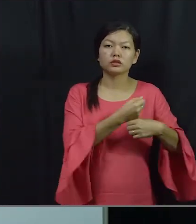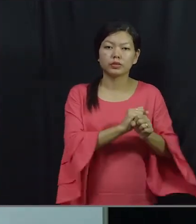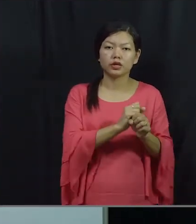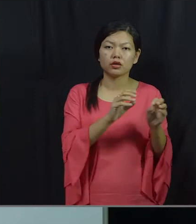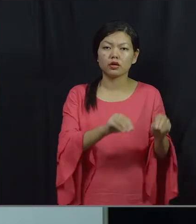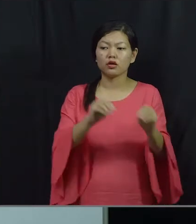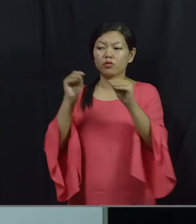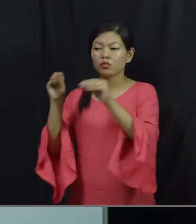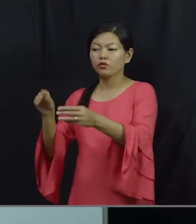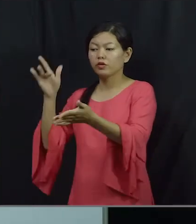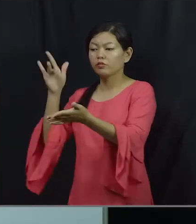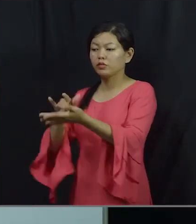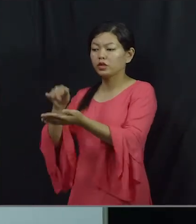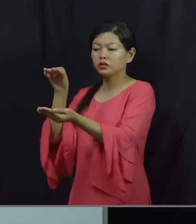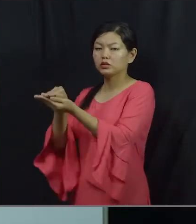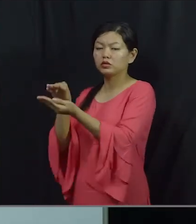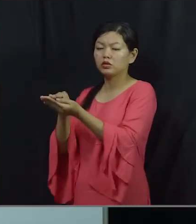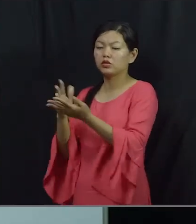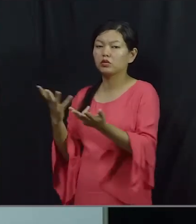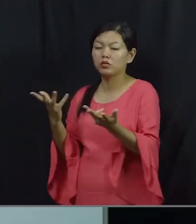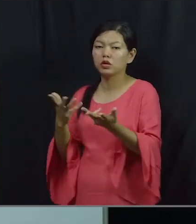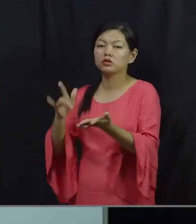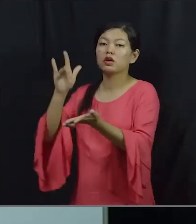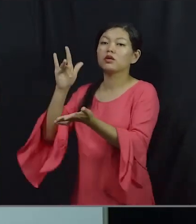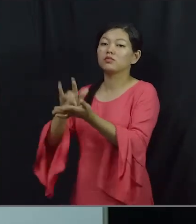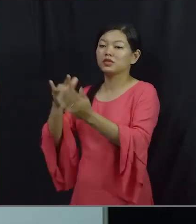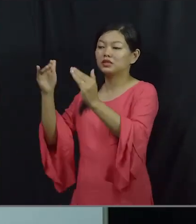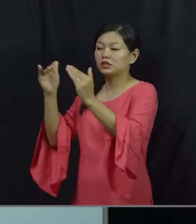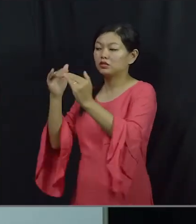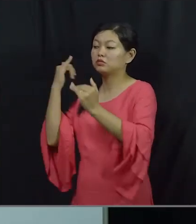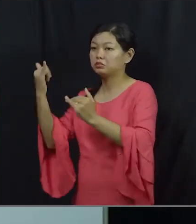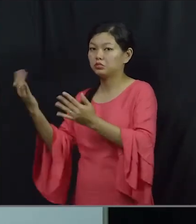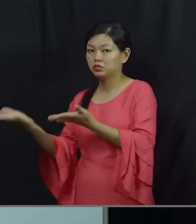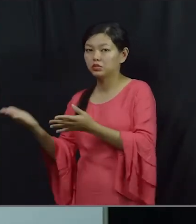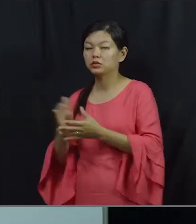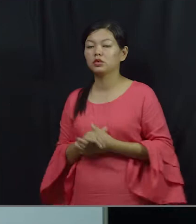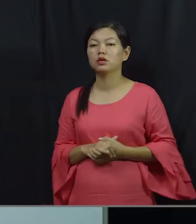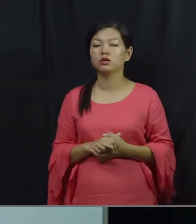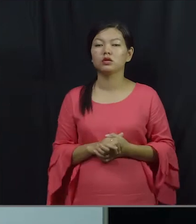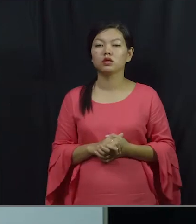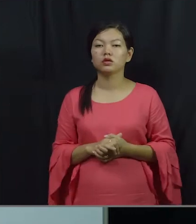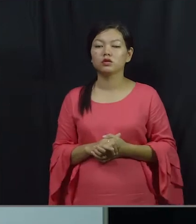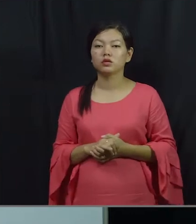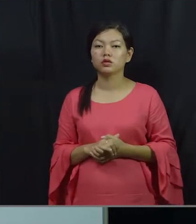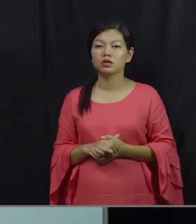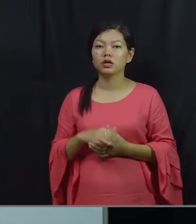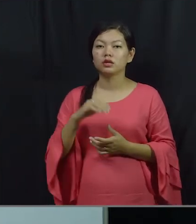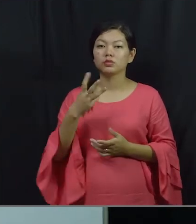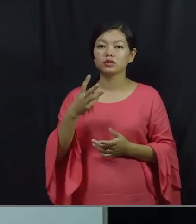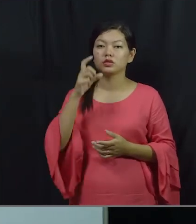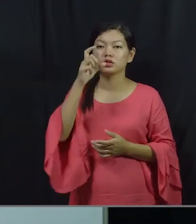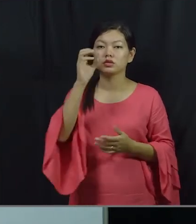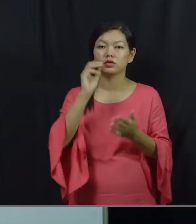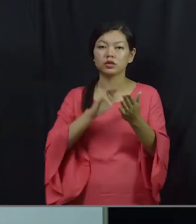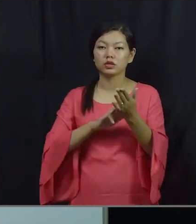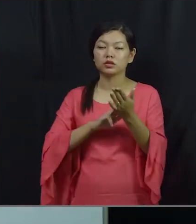know, hindrances of place. Okay, so consumption means, you know, the producers will produce maybe